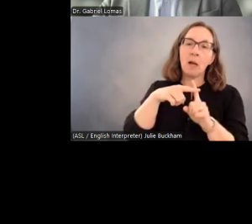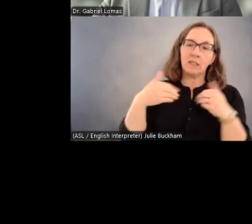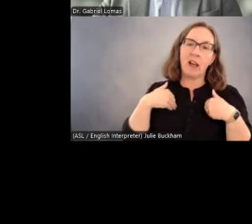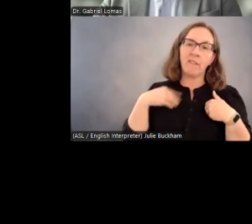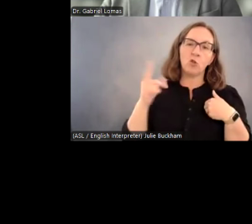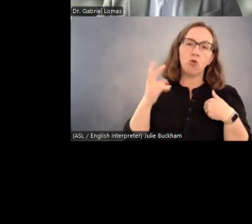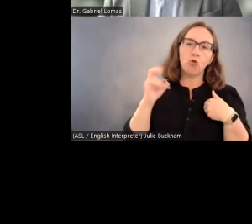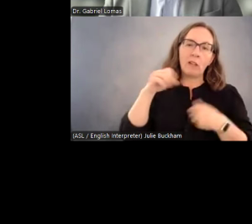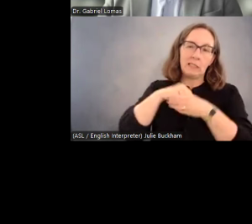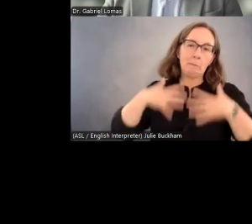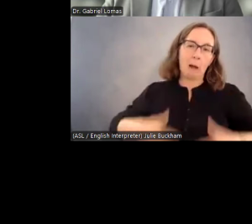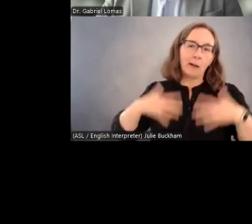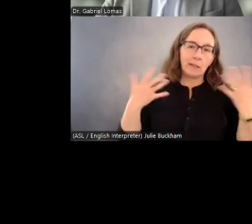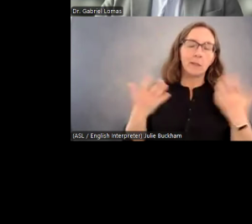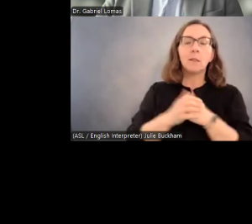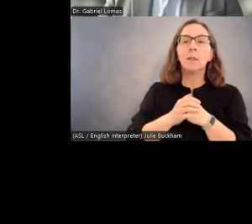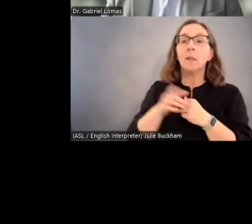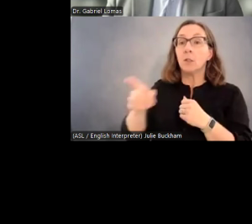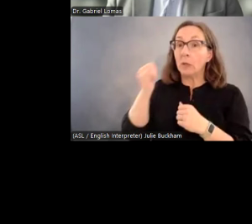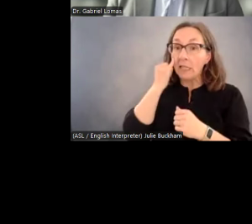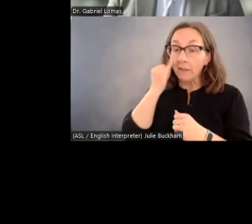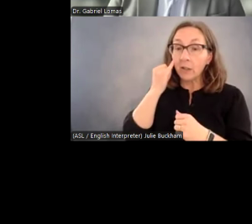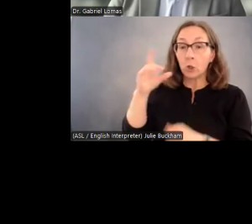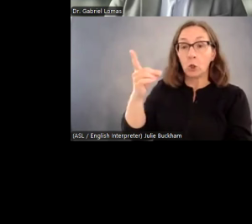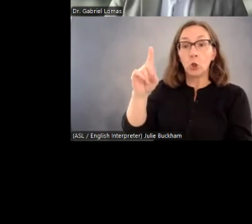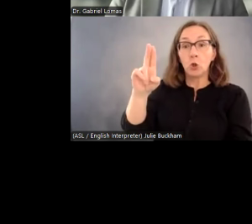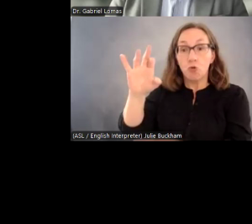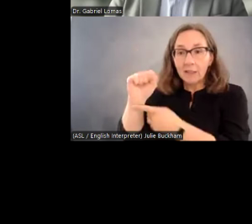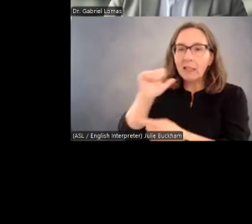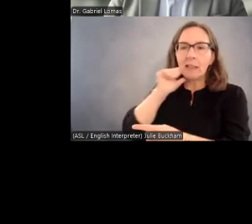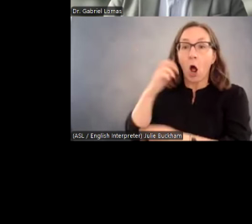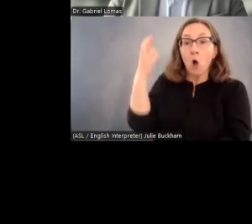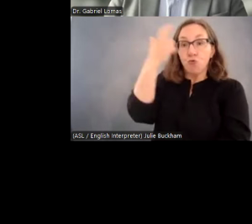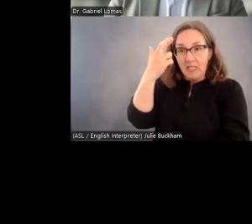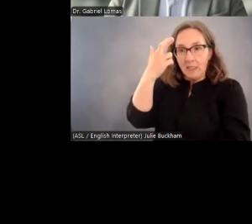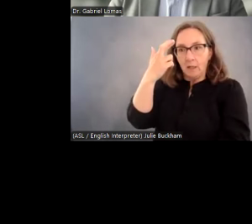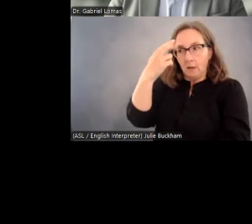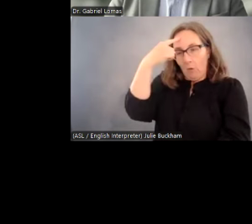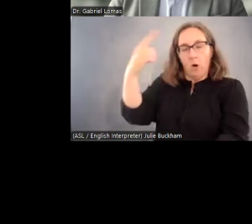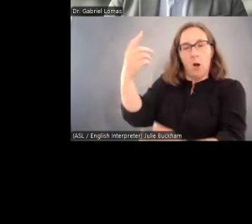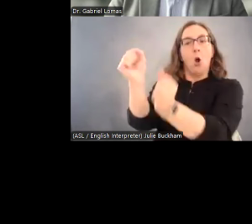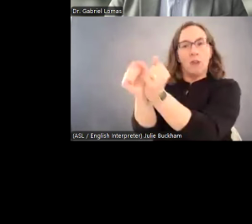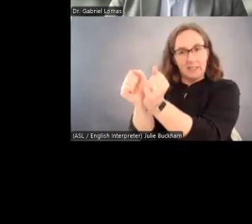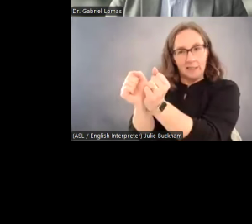use is involved in ultimately a number of the people in prison. Next slide.